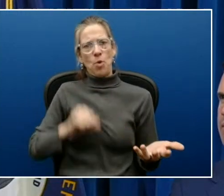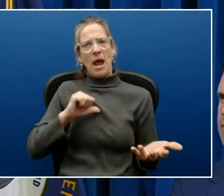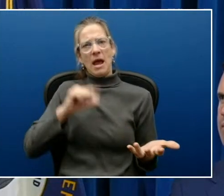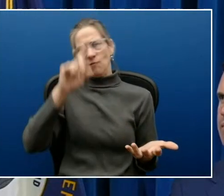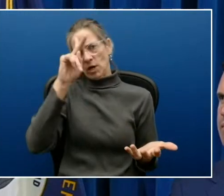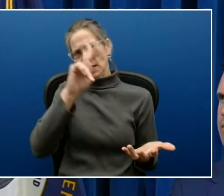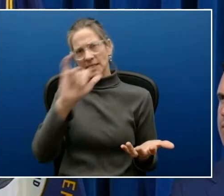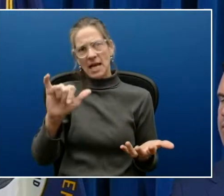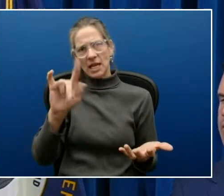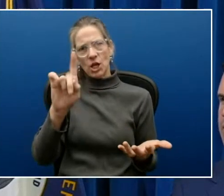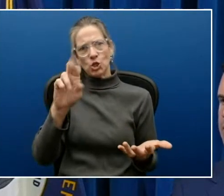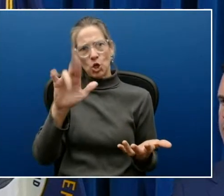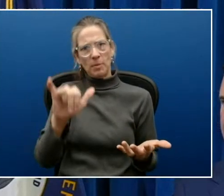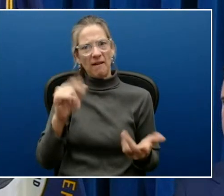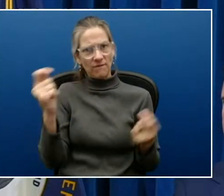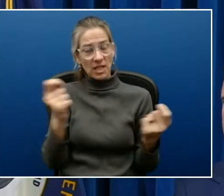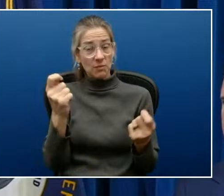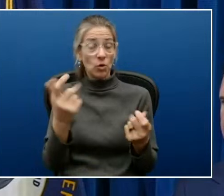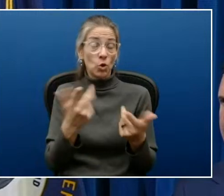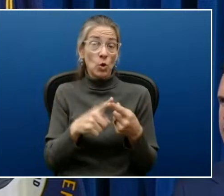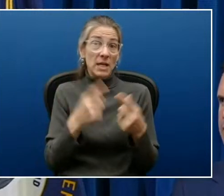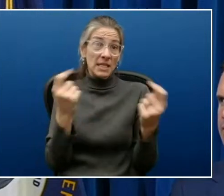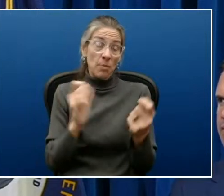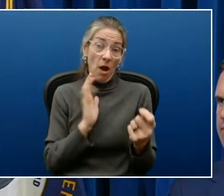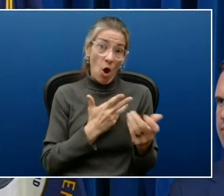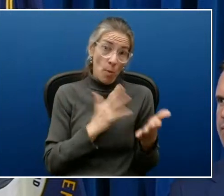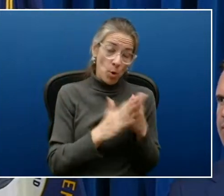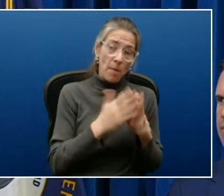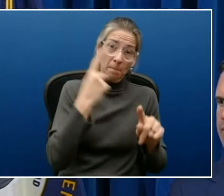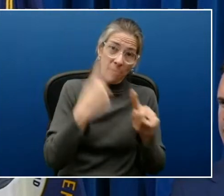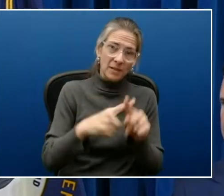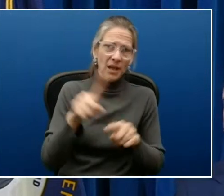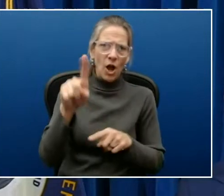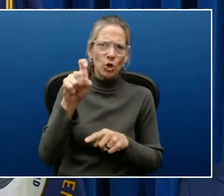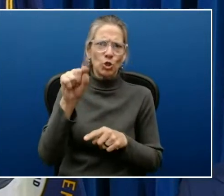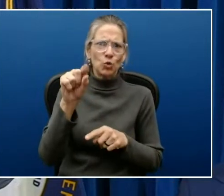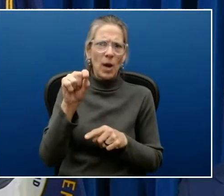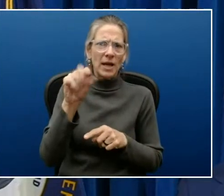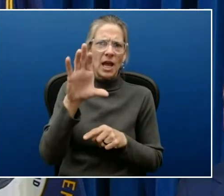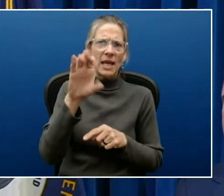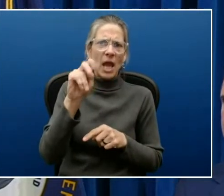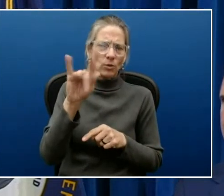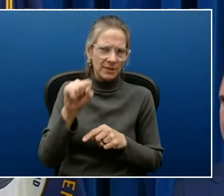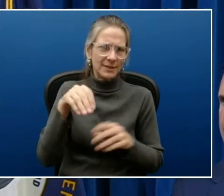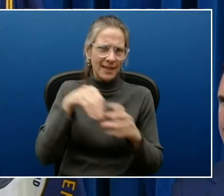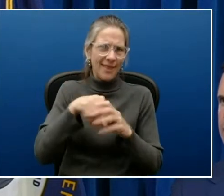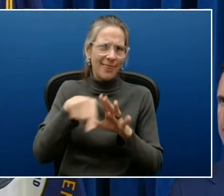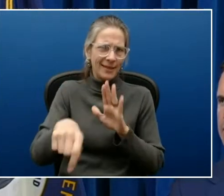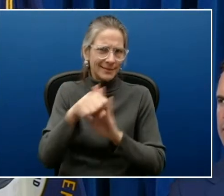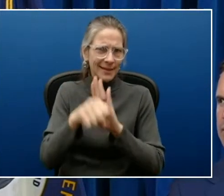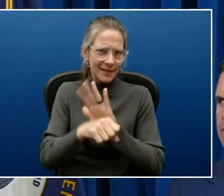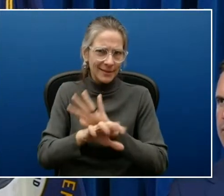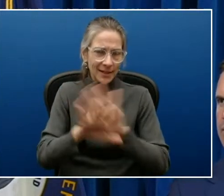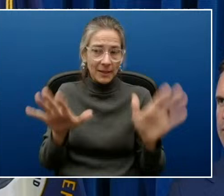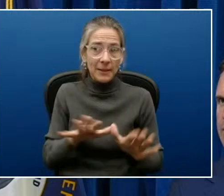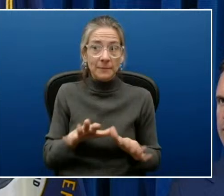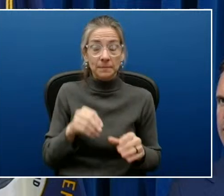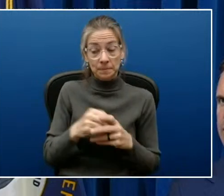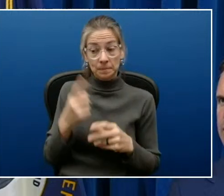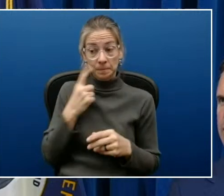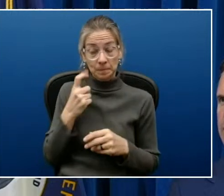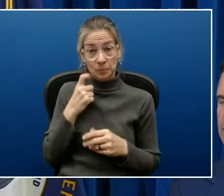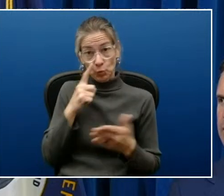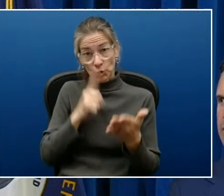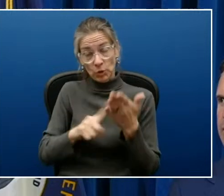really celebrate not only our community, but the 120 states of this great Commonwealth. Over recent research, we found that over 98% of